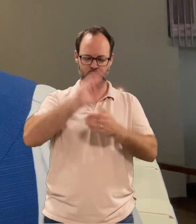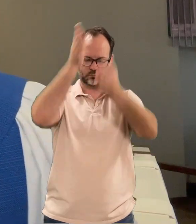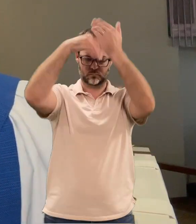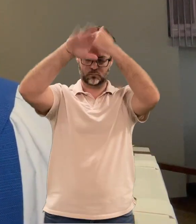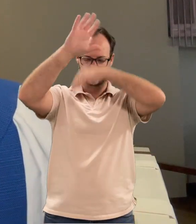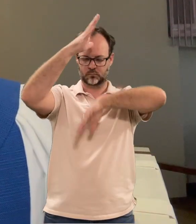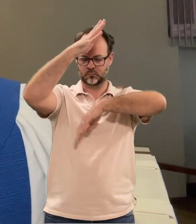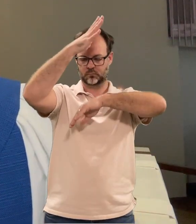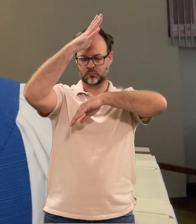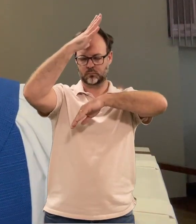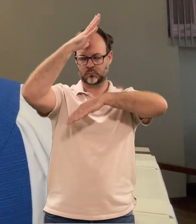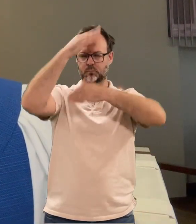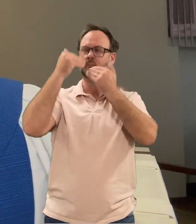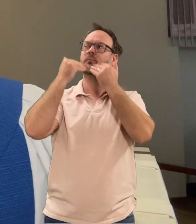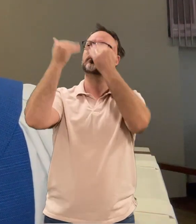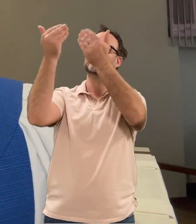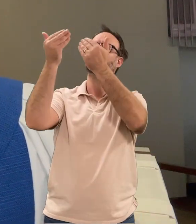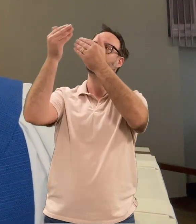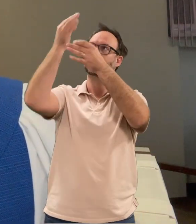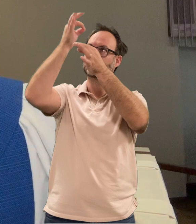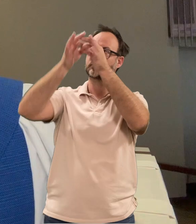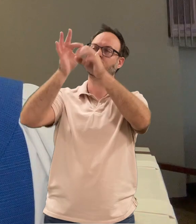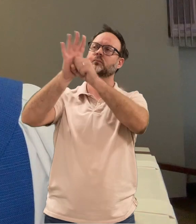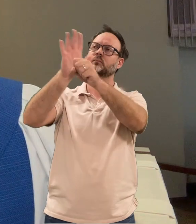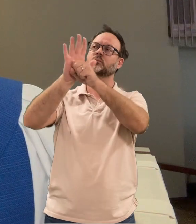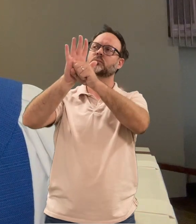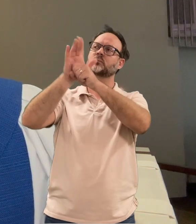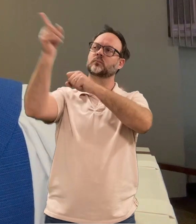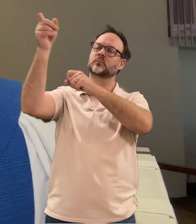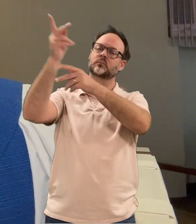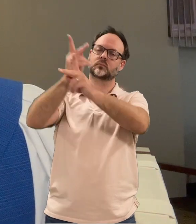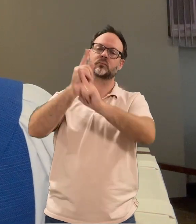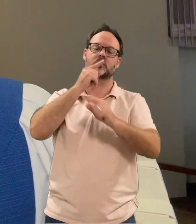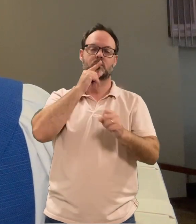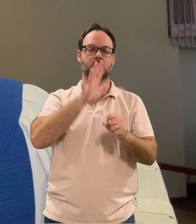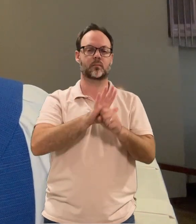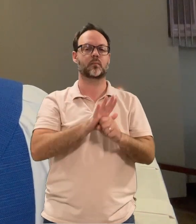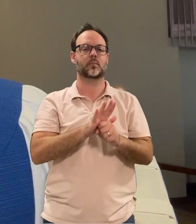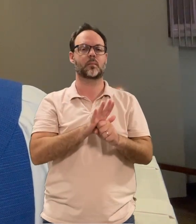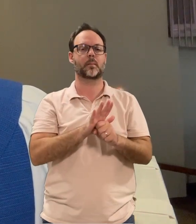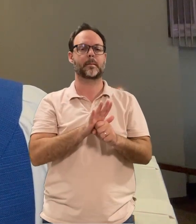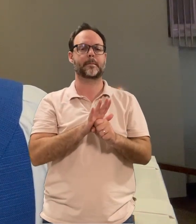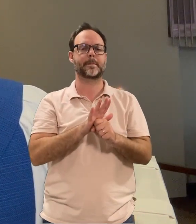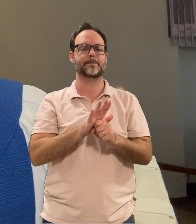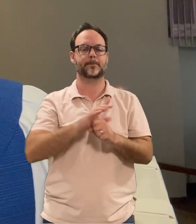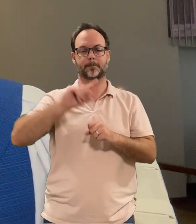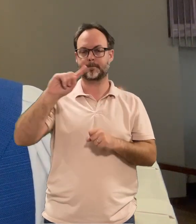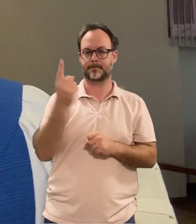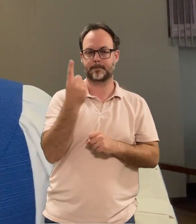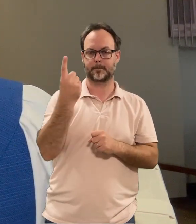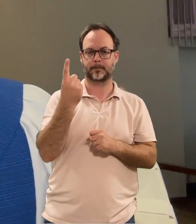Lord God, our Heavenly Father, we thank you for your faithfulness and that you keep your promises to